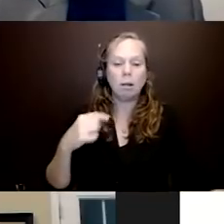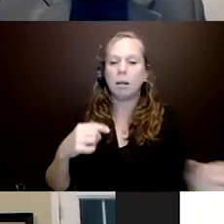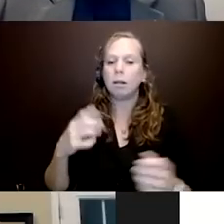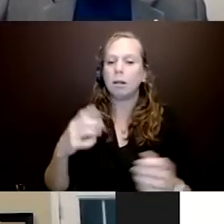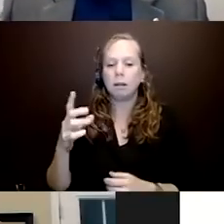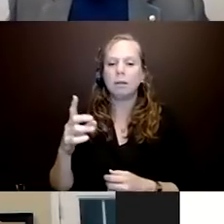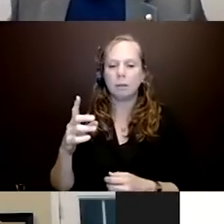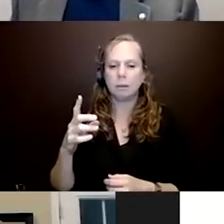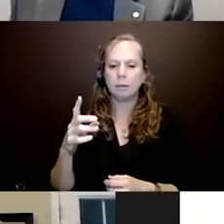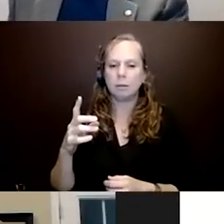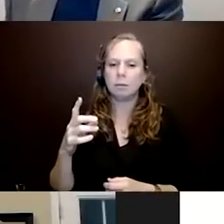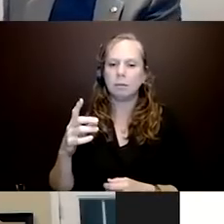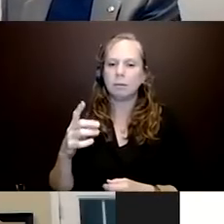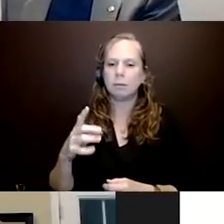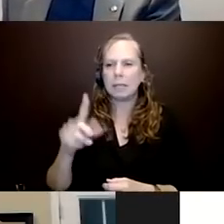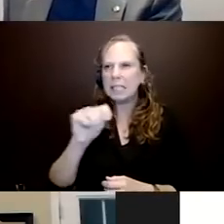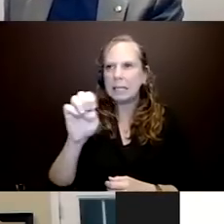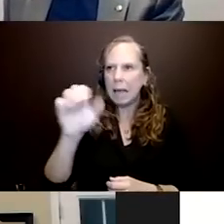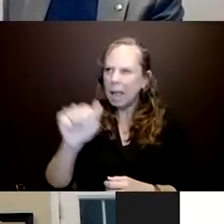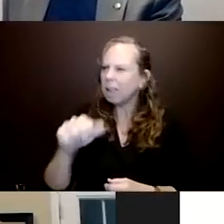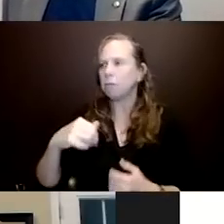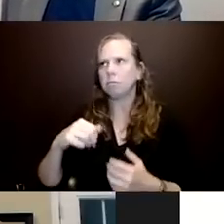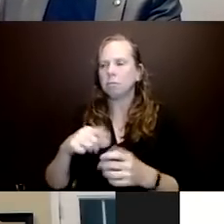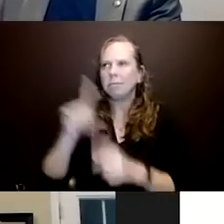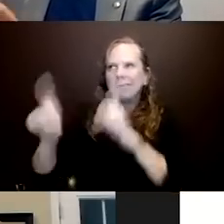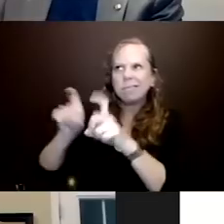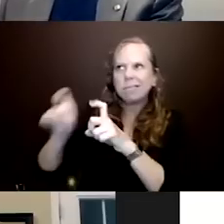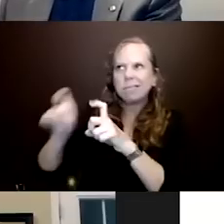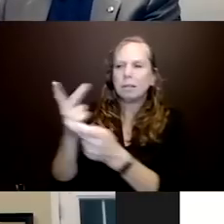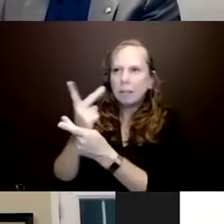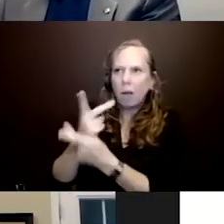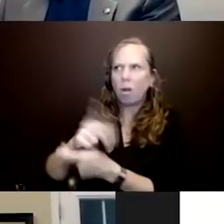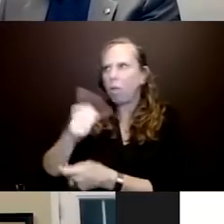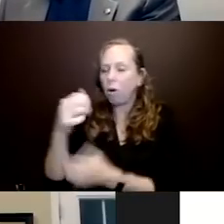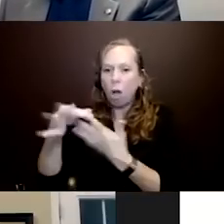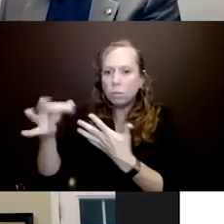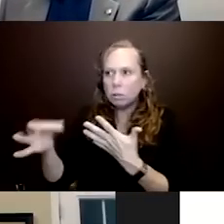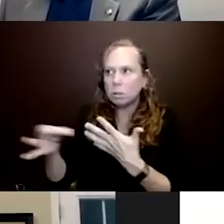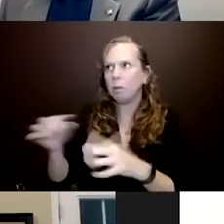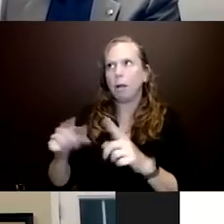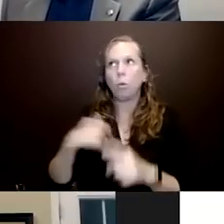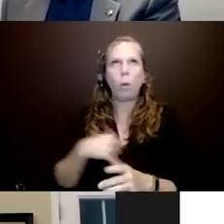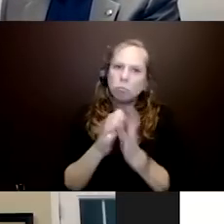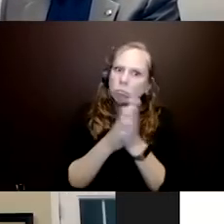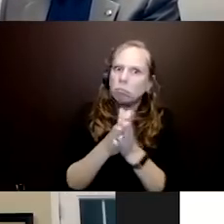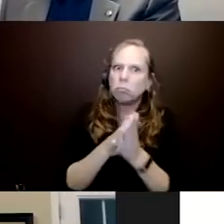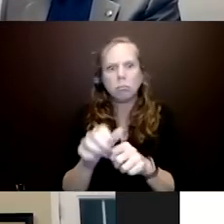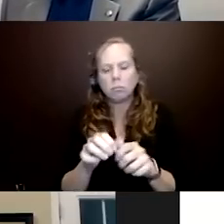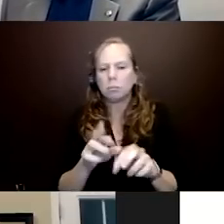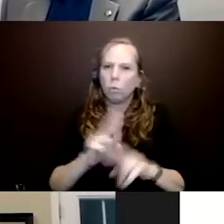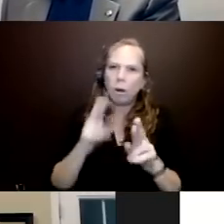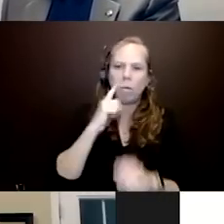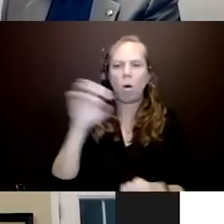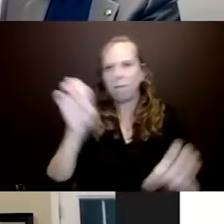for guidance on what other options we might have. But please know that we are anxious to get those evaluations back